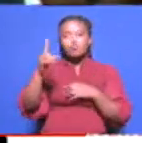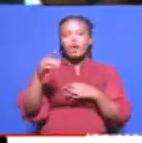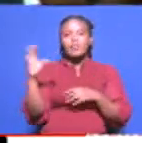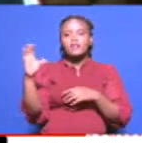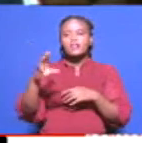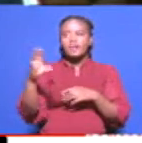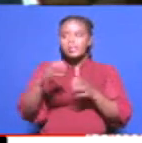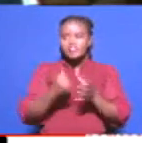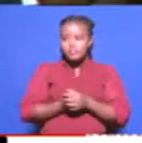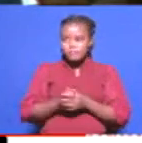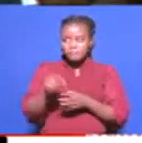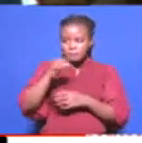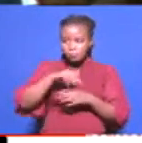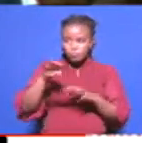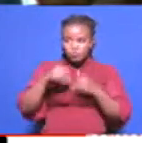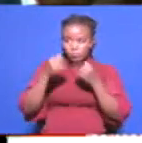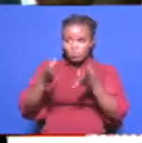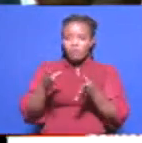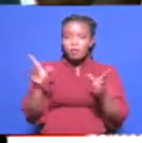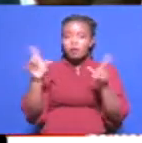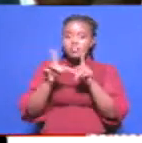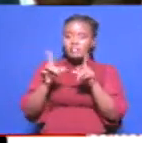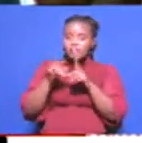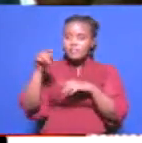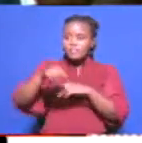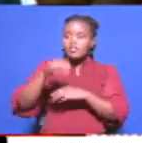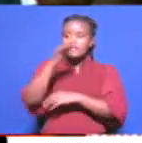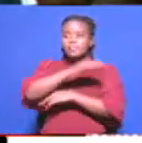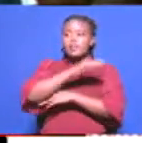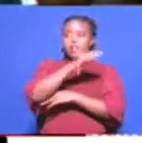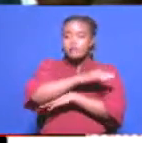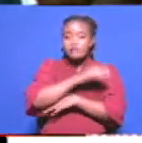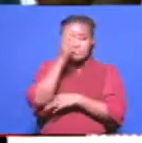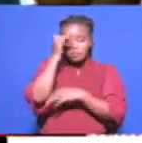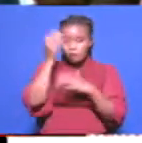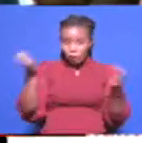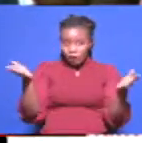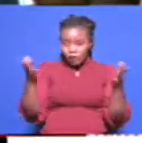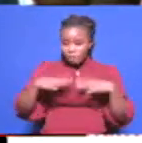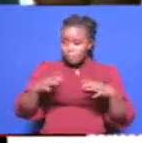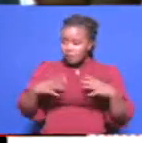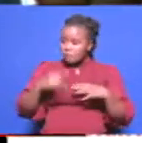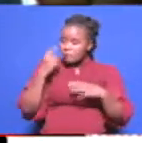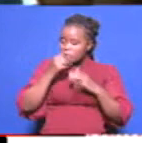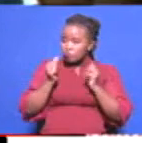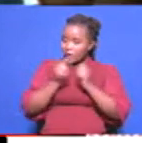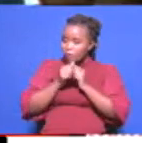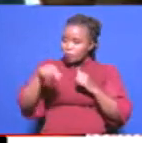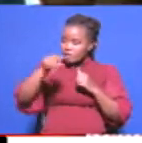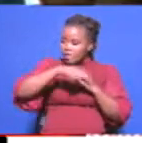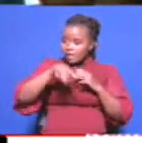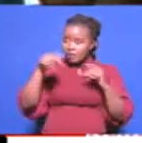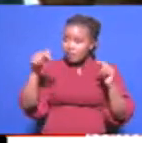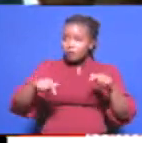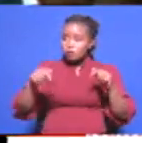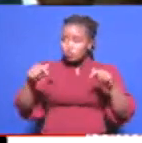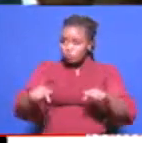certificates this evening to those who are with us today, it is also good to know